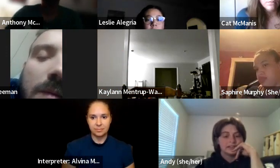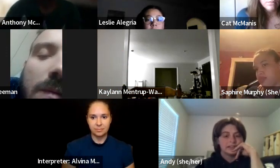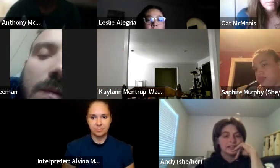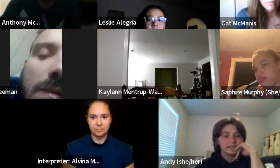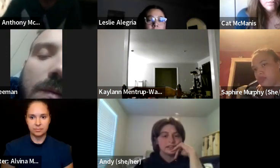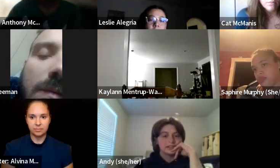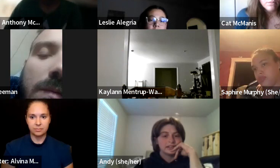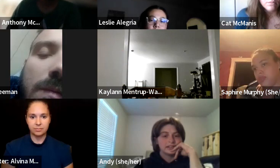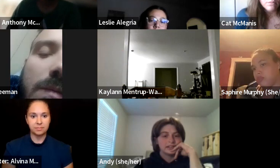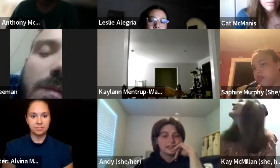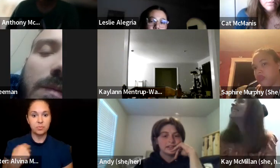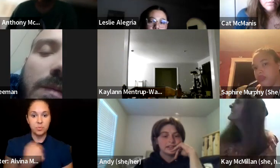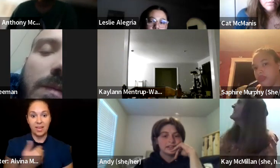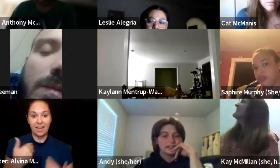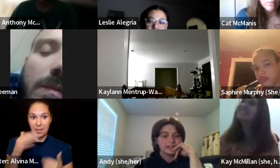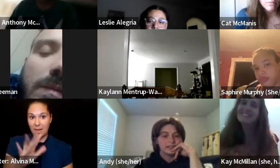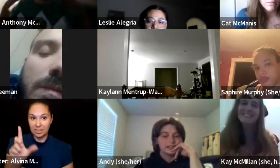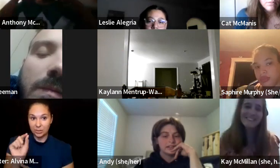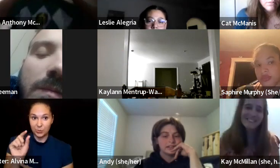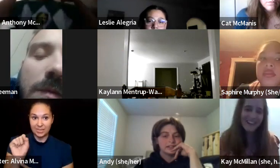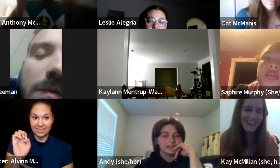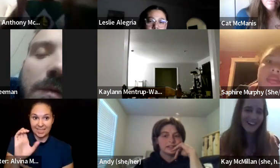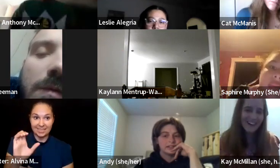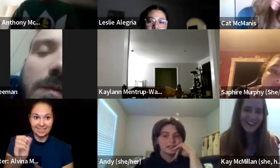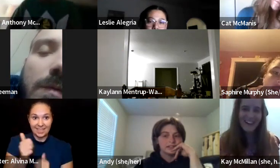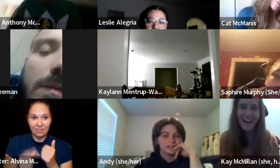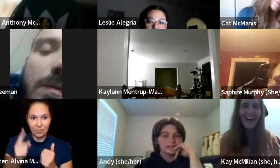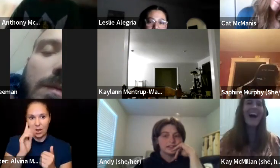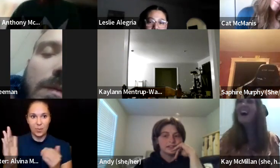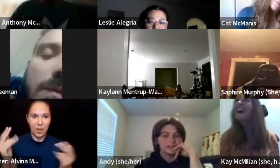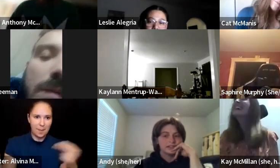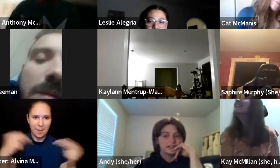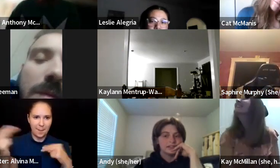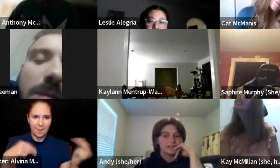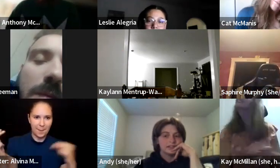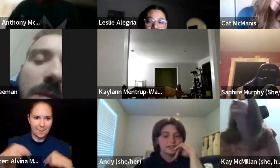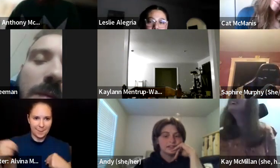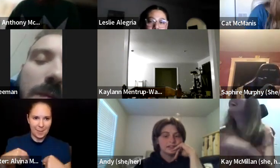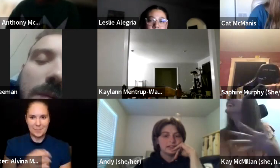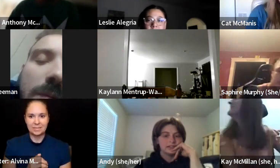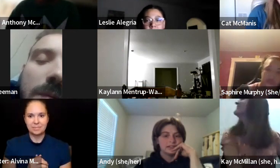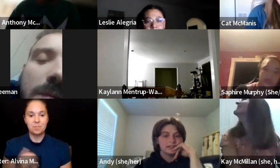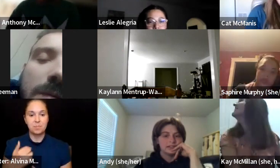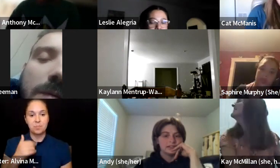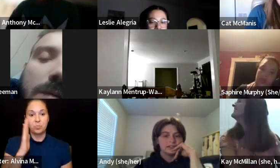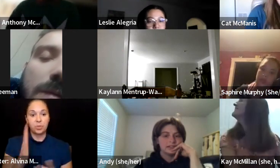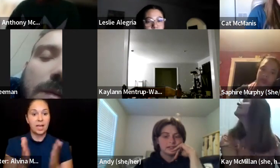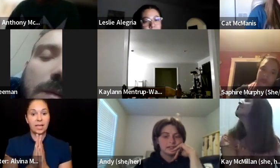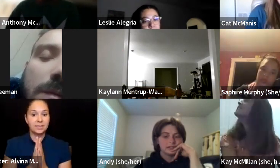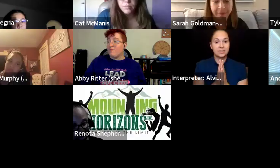And we have about 20 seconds before everybody makes it back. And I will ask